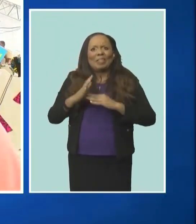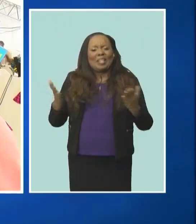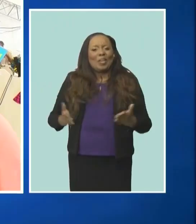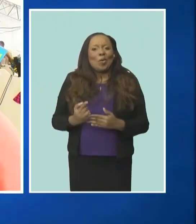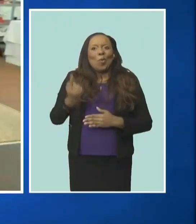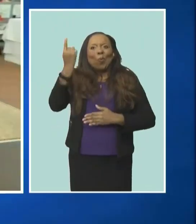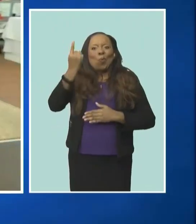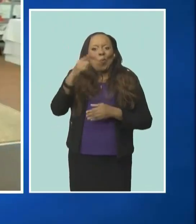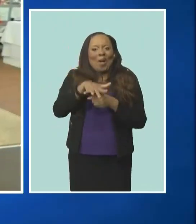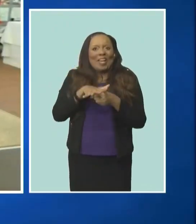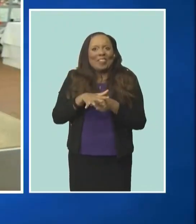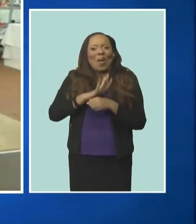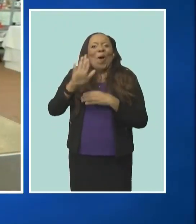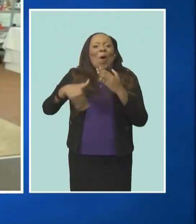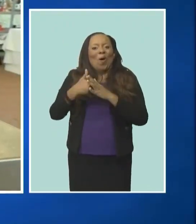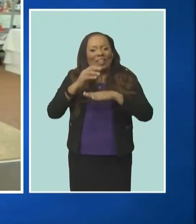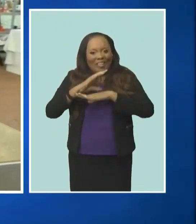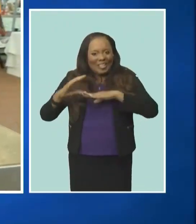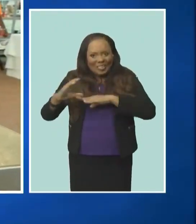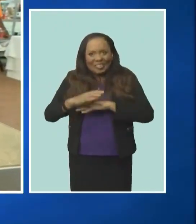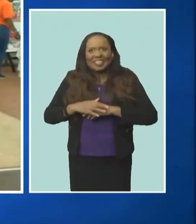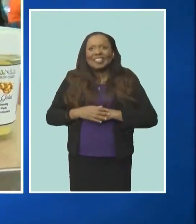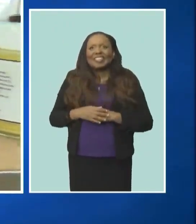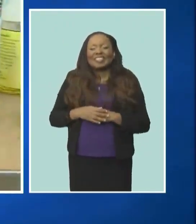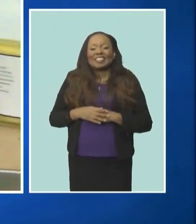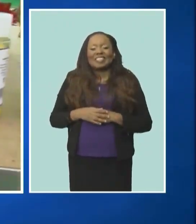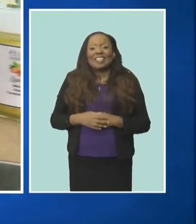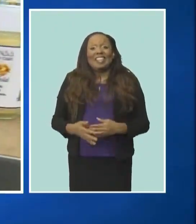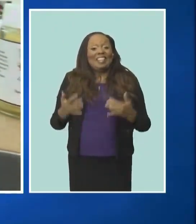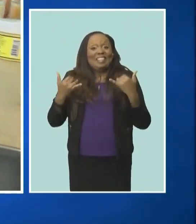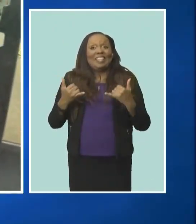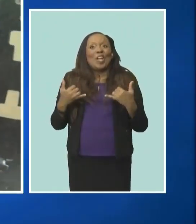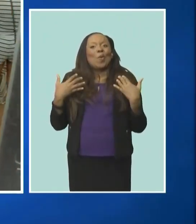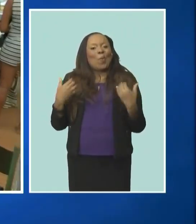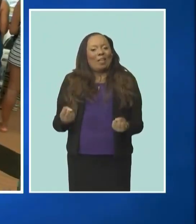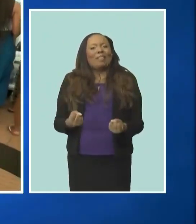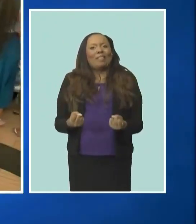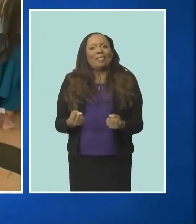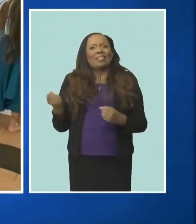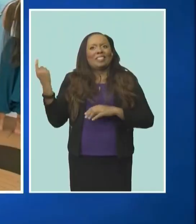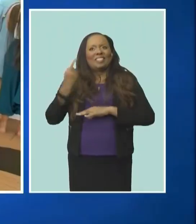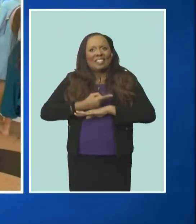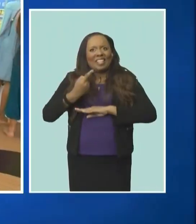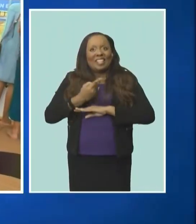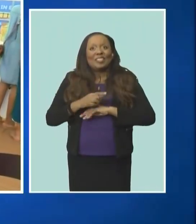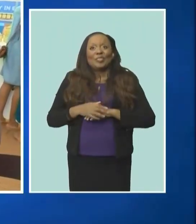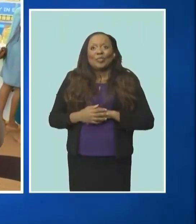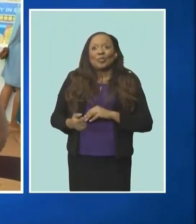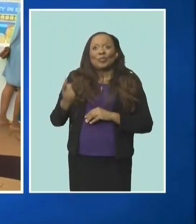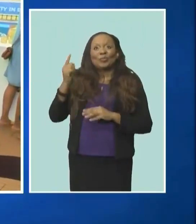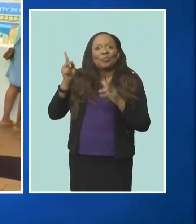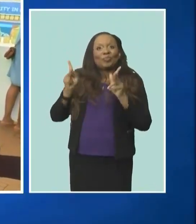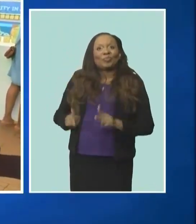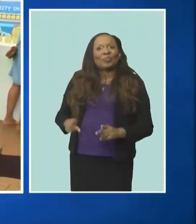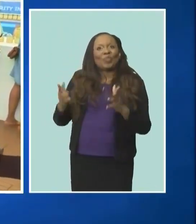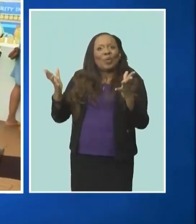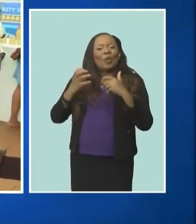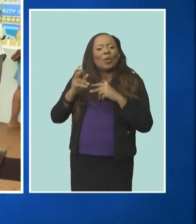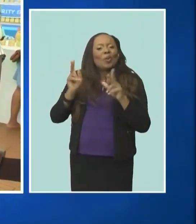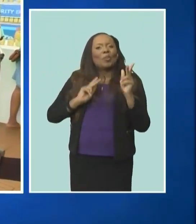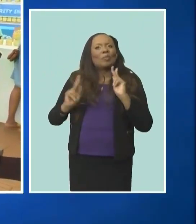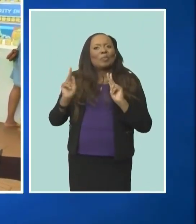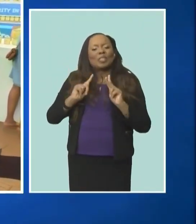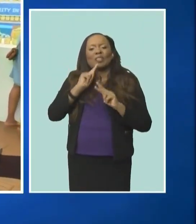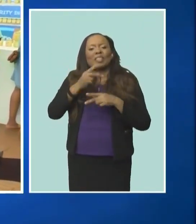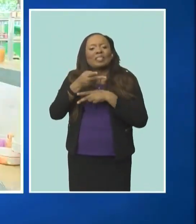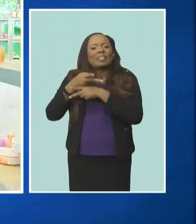spot, which is great. Today also marks Wellness Day at the market, and exhibitors like Hyacinth Bascom wants people to take care